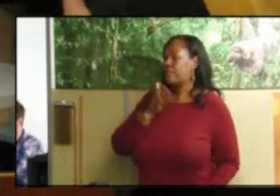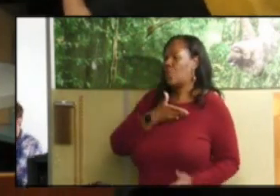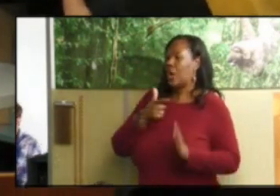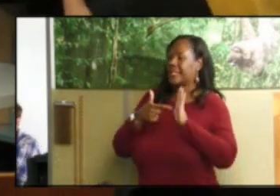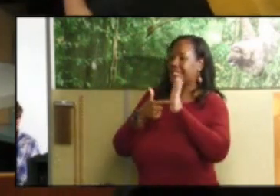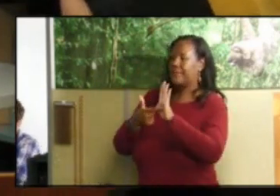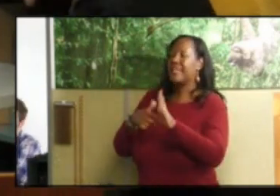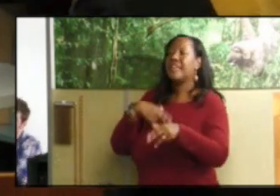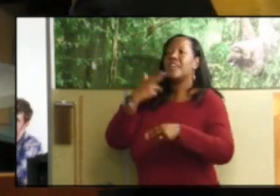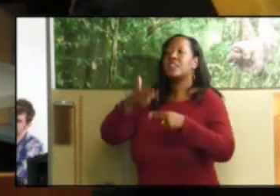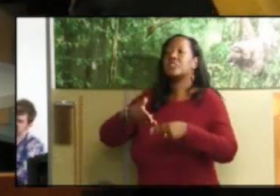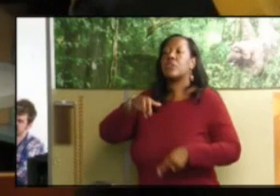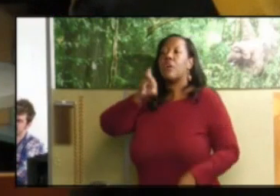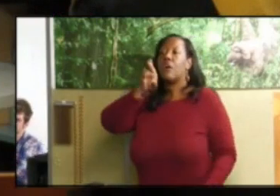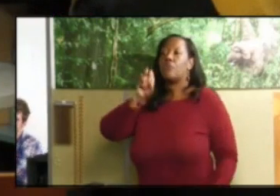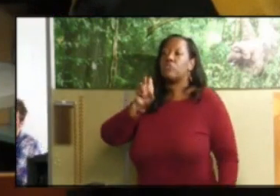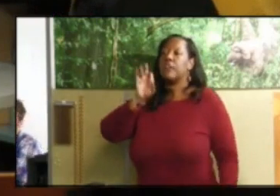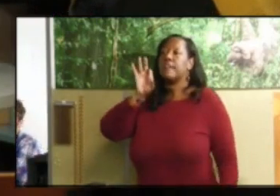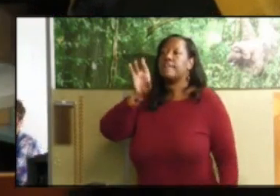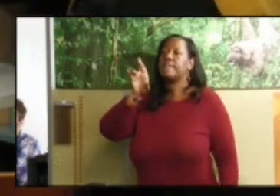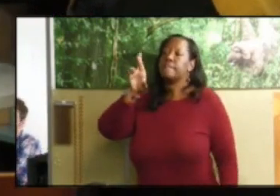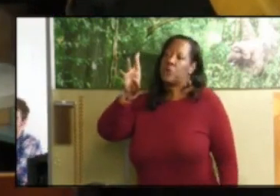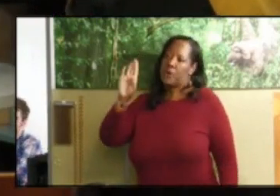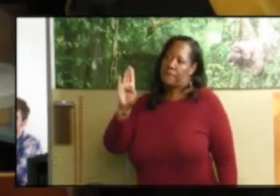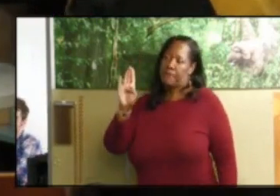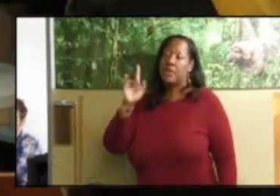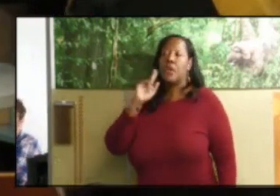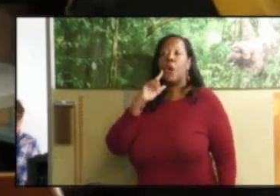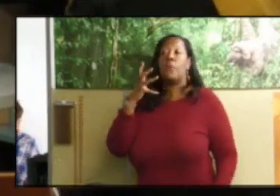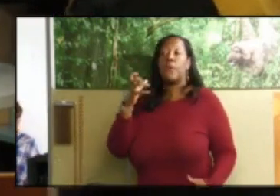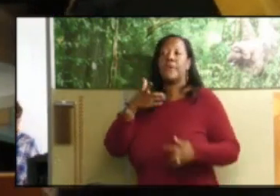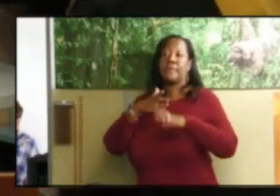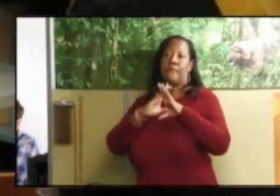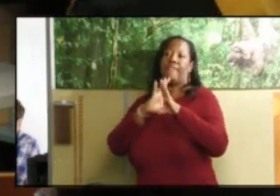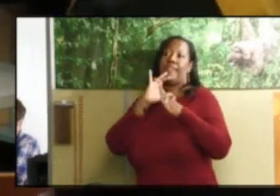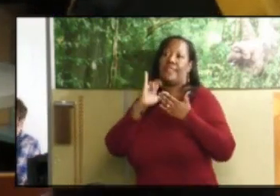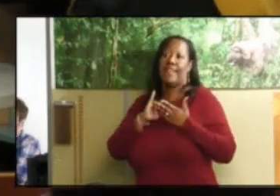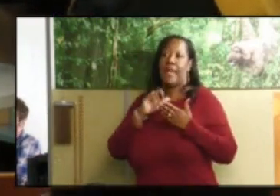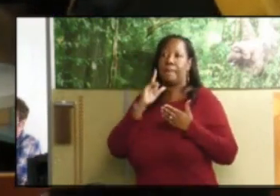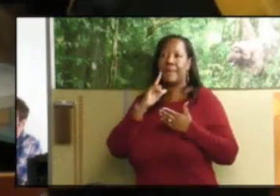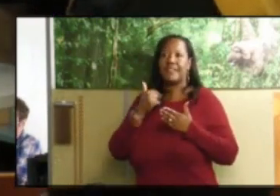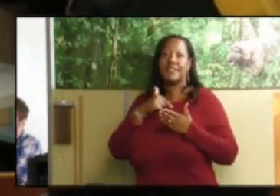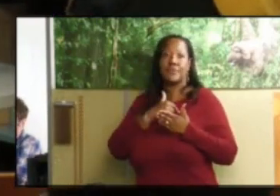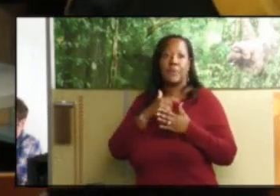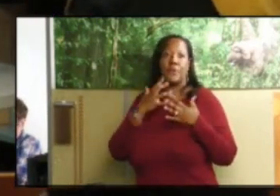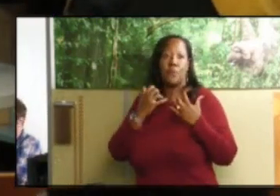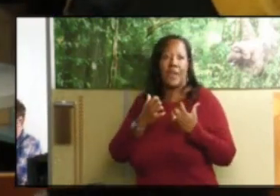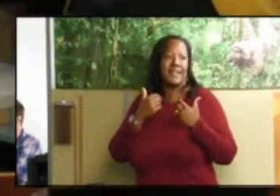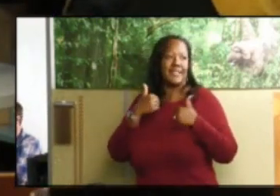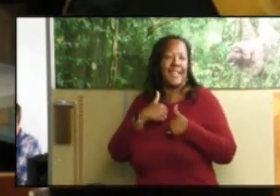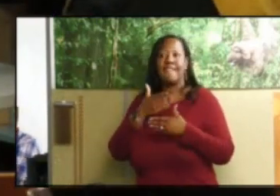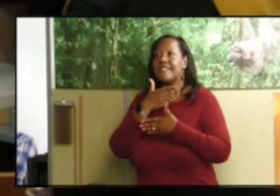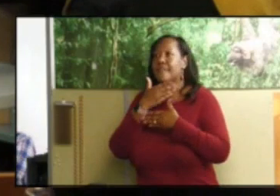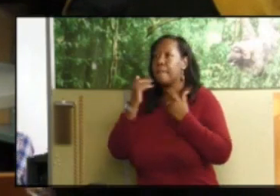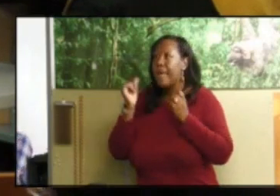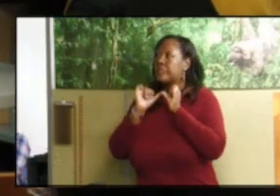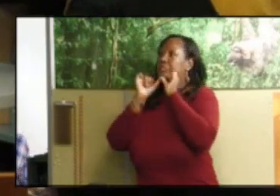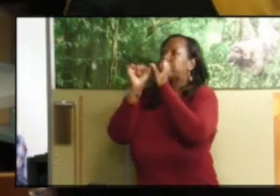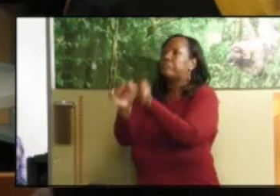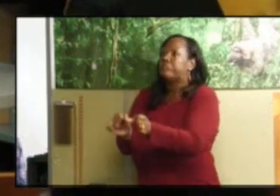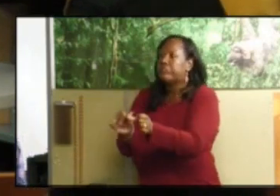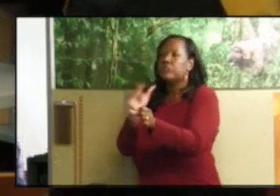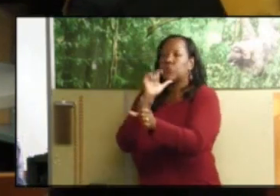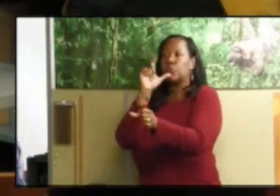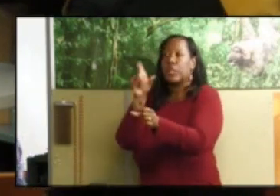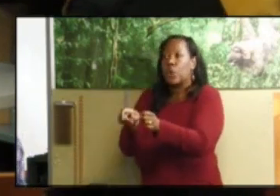called refurb. We try to prevent that from happening, obviously, because we want things to have the best shelf life as possible so that they